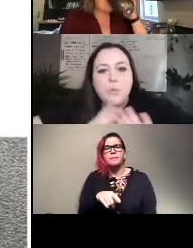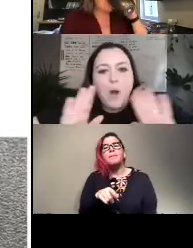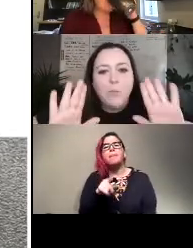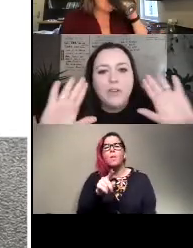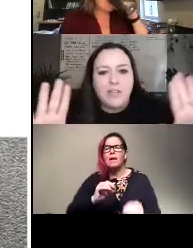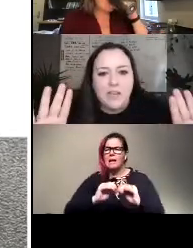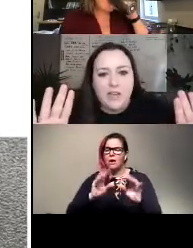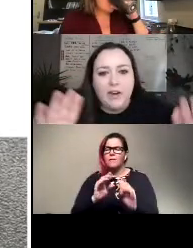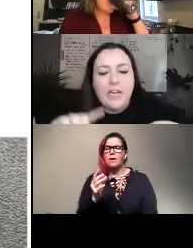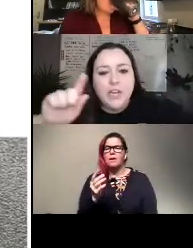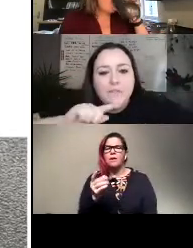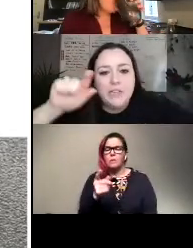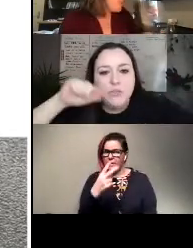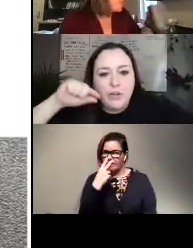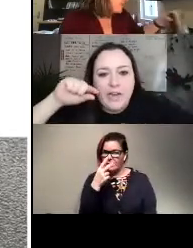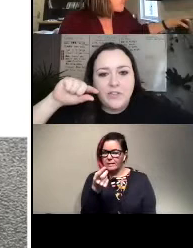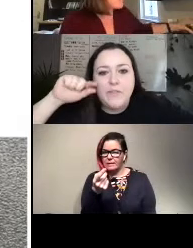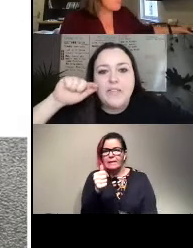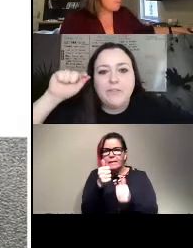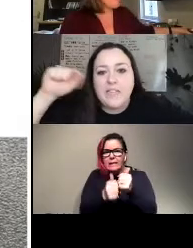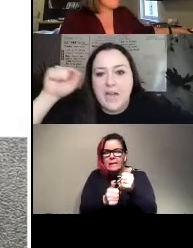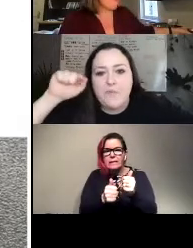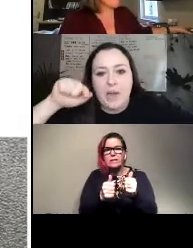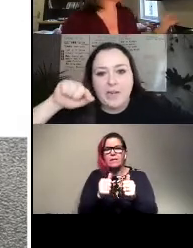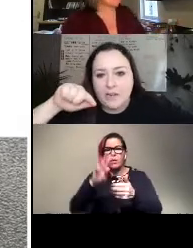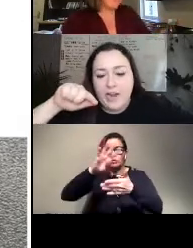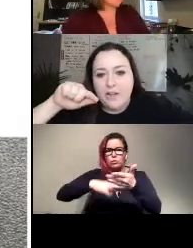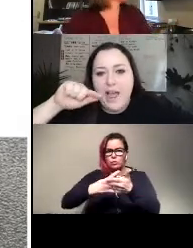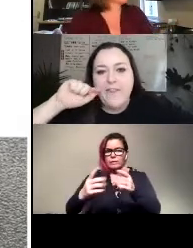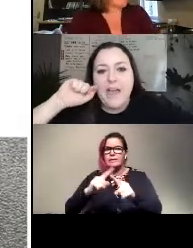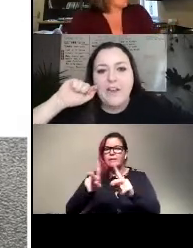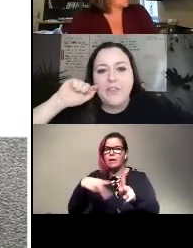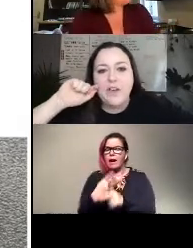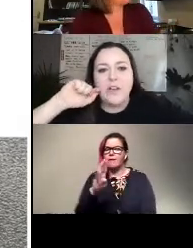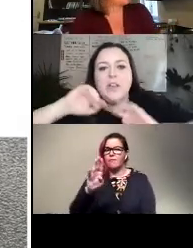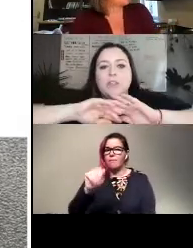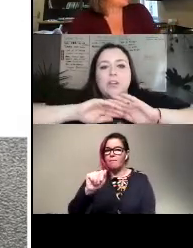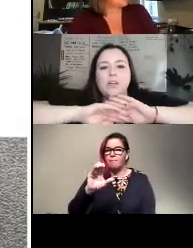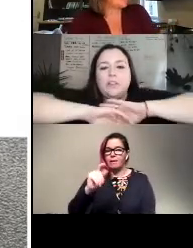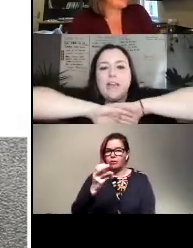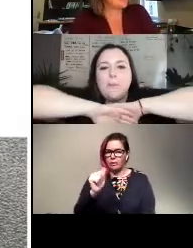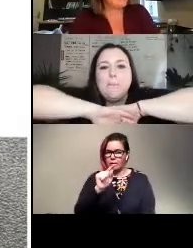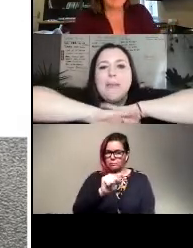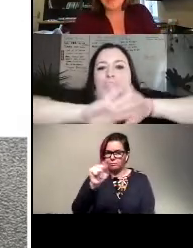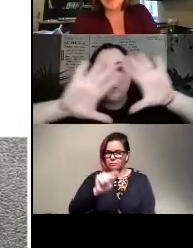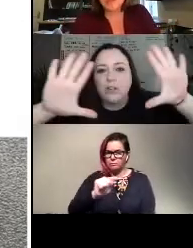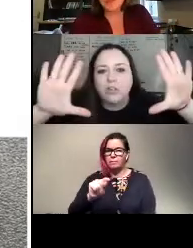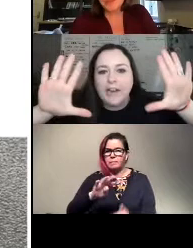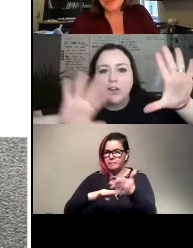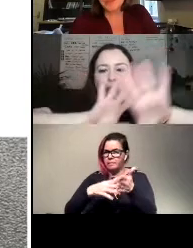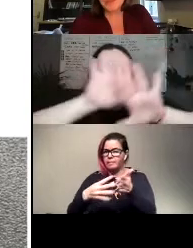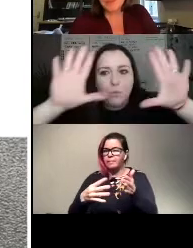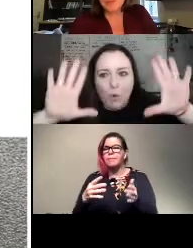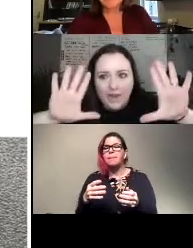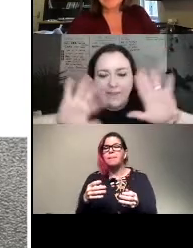so like what we're seeing here, each of these grids, you have a different type of bacteria. And then the like major kind